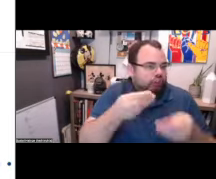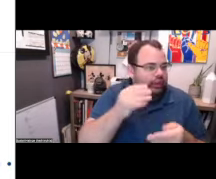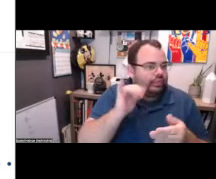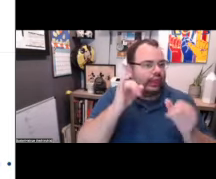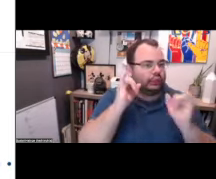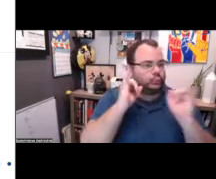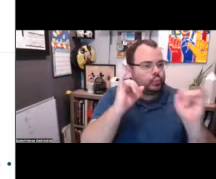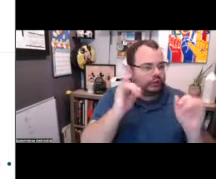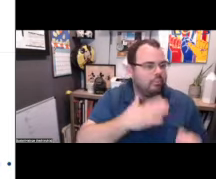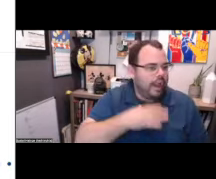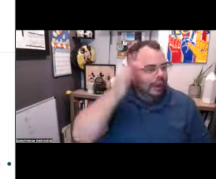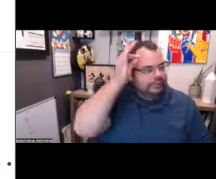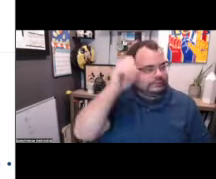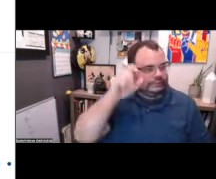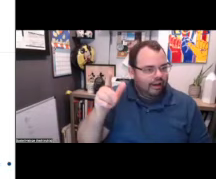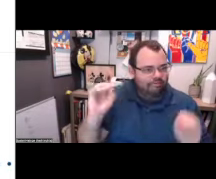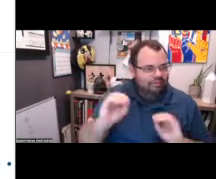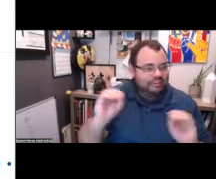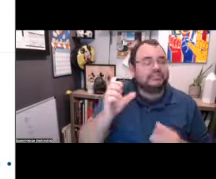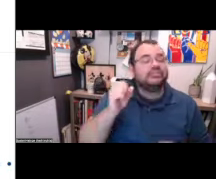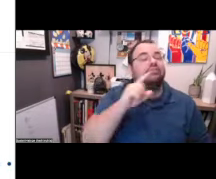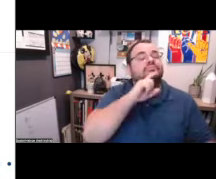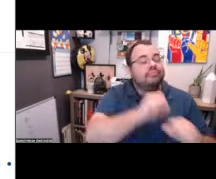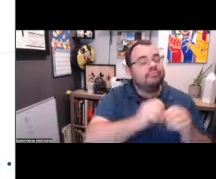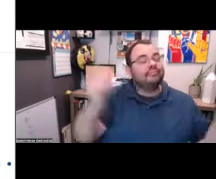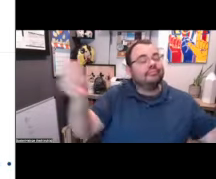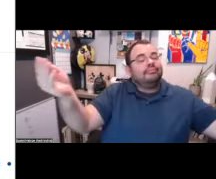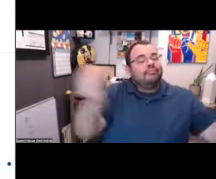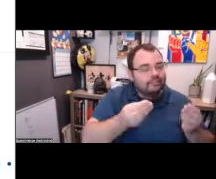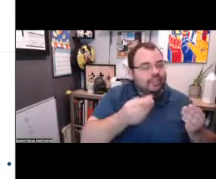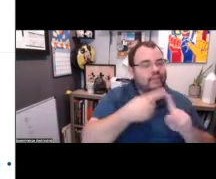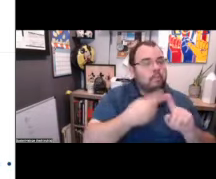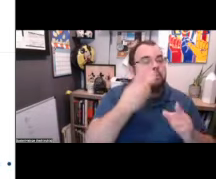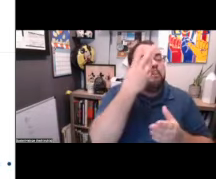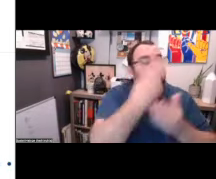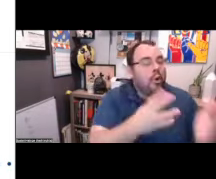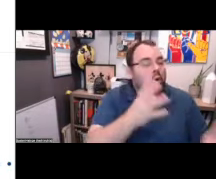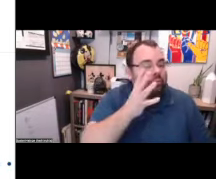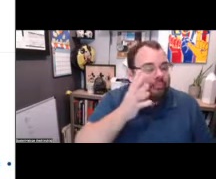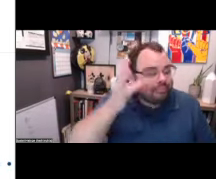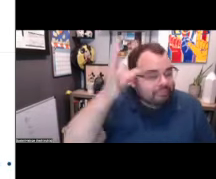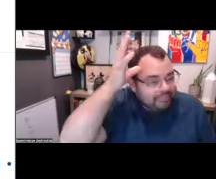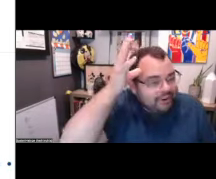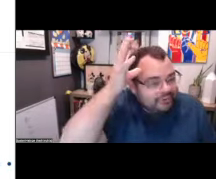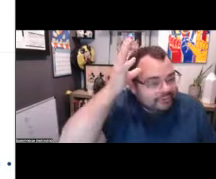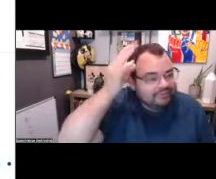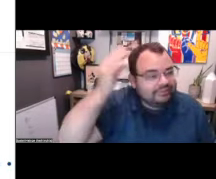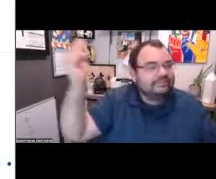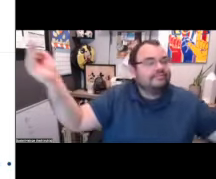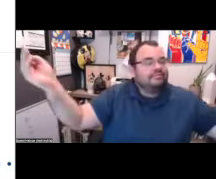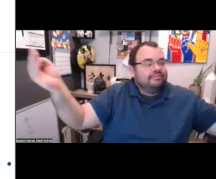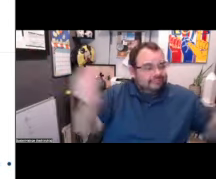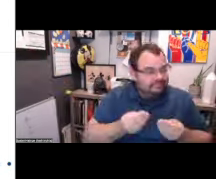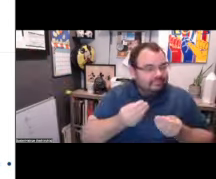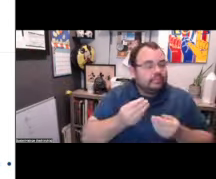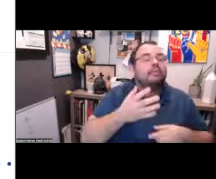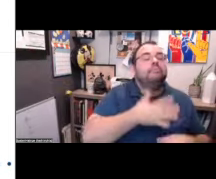bald, right? But let's say my cochlea is bald, right? So I have no hair in the cochlea, and it's a genetic